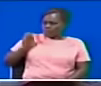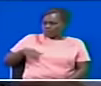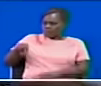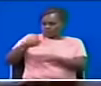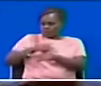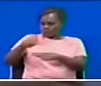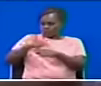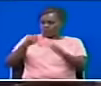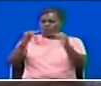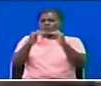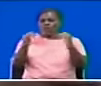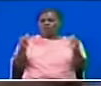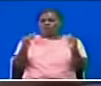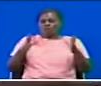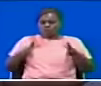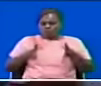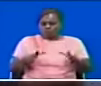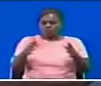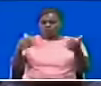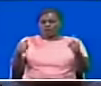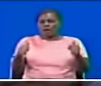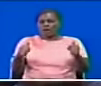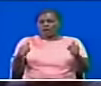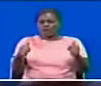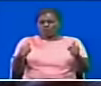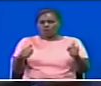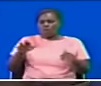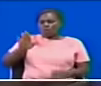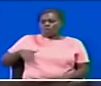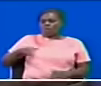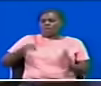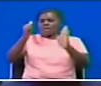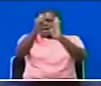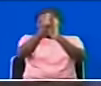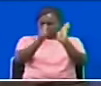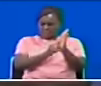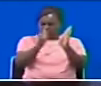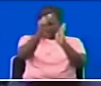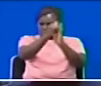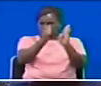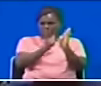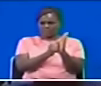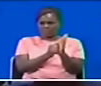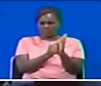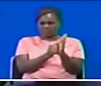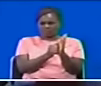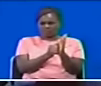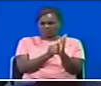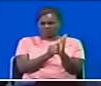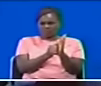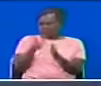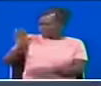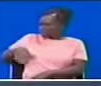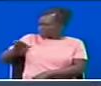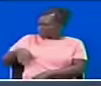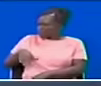national level haven't pushed a uniquely women agenda. The agenda that is... But isn't the, people, won't